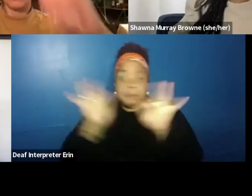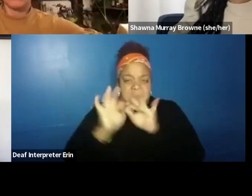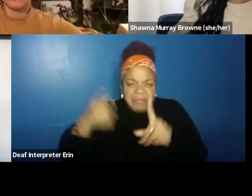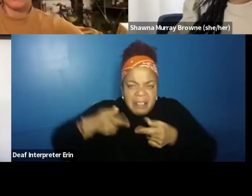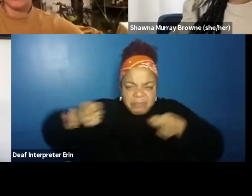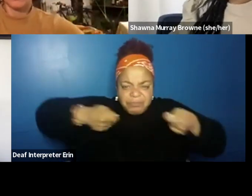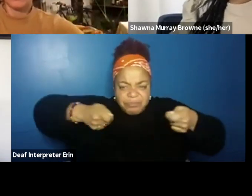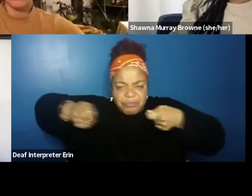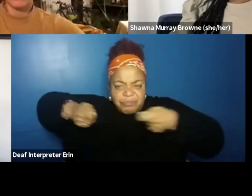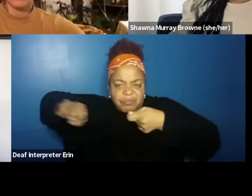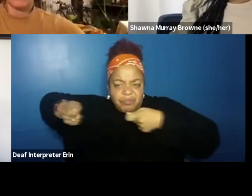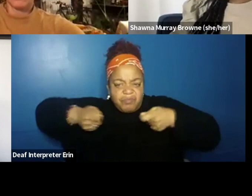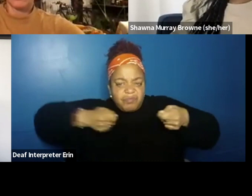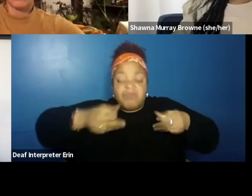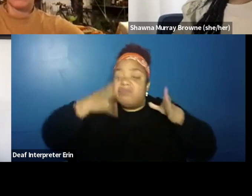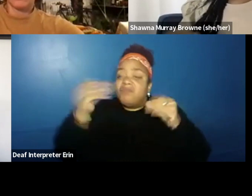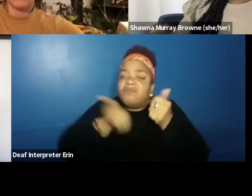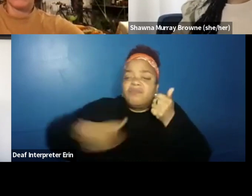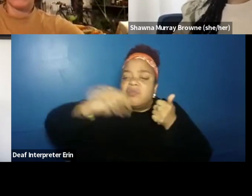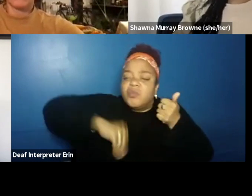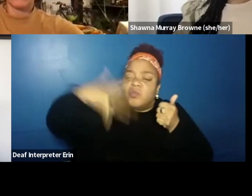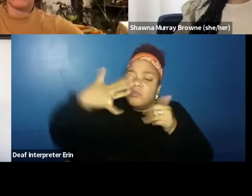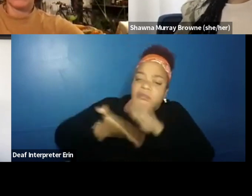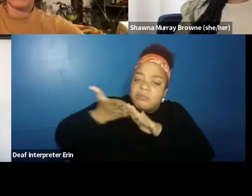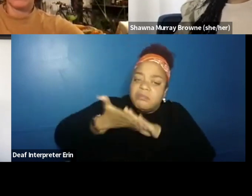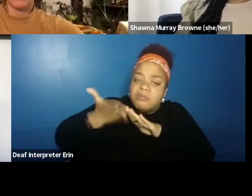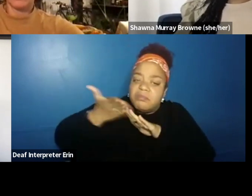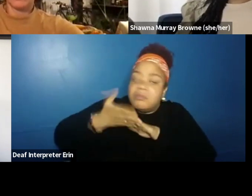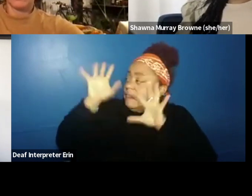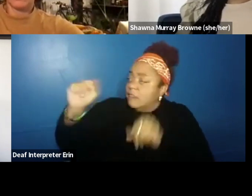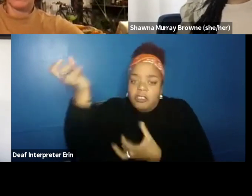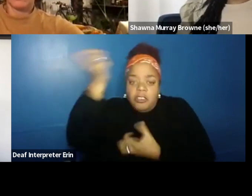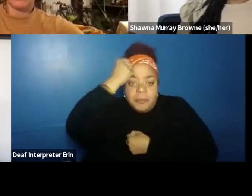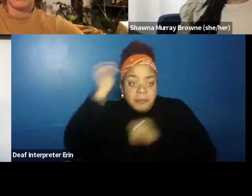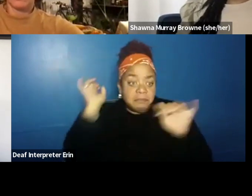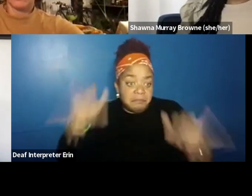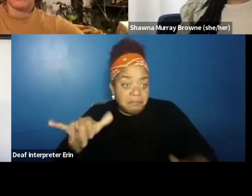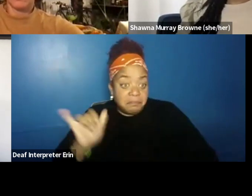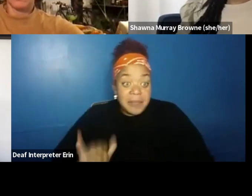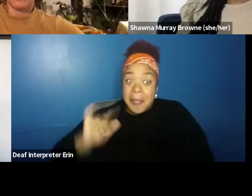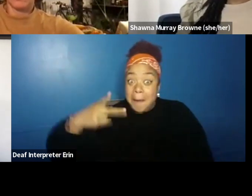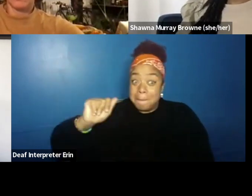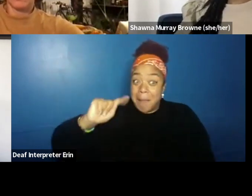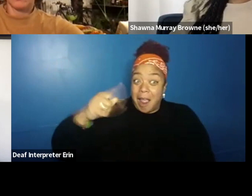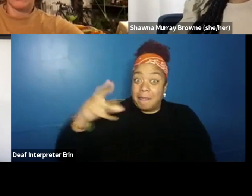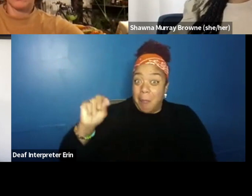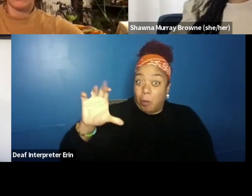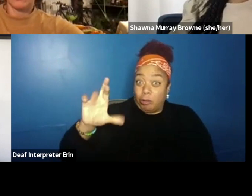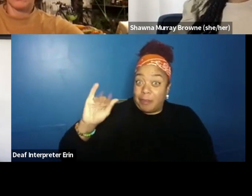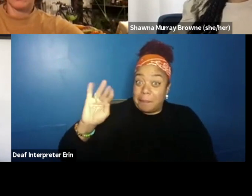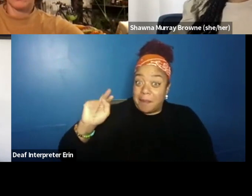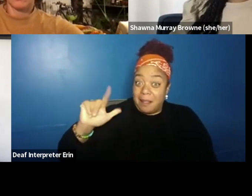This pathocriminalizing function that you're describing makes me think of how mental health